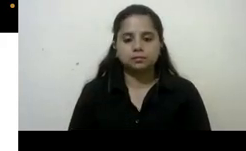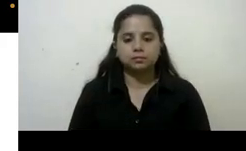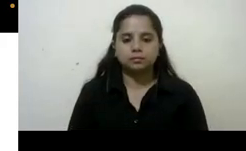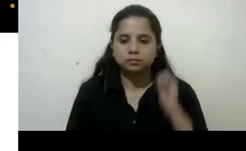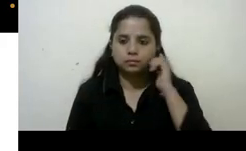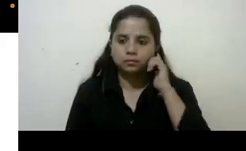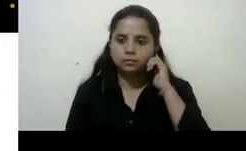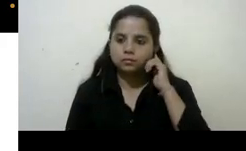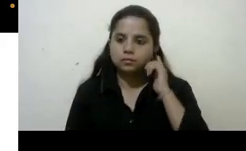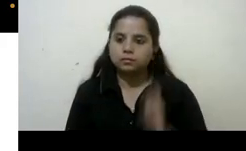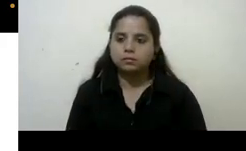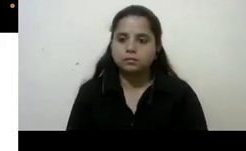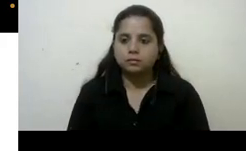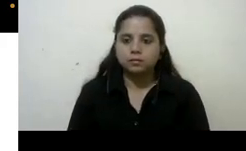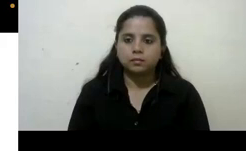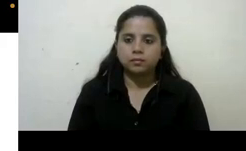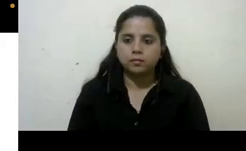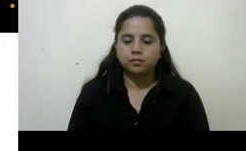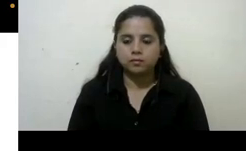Thank you.